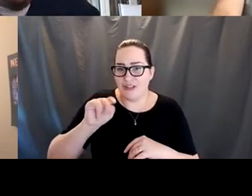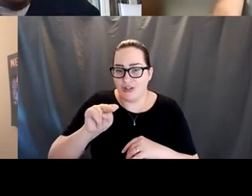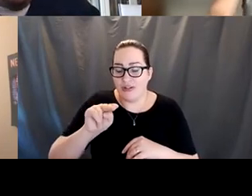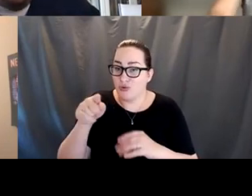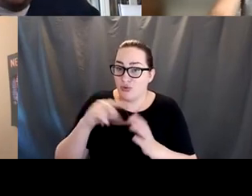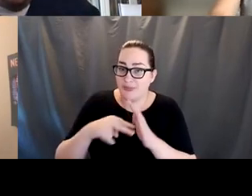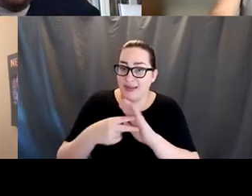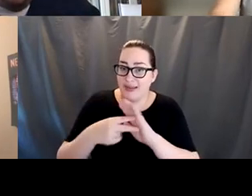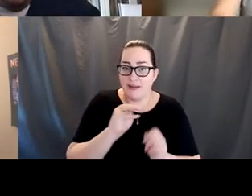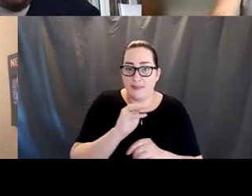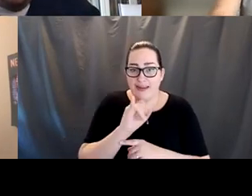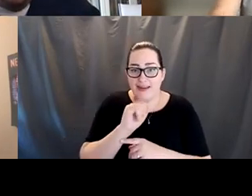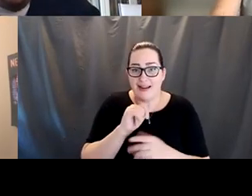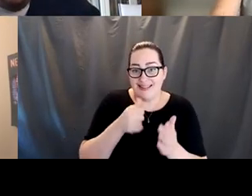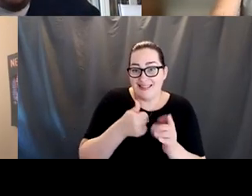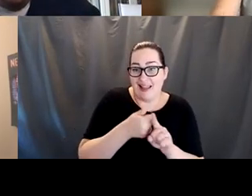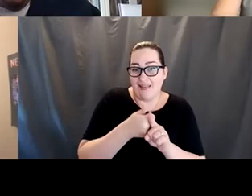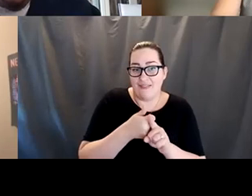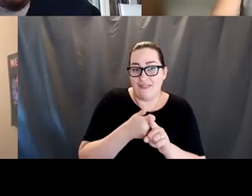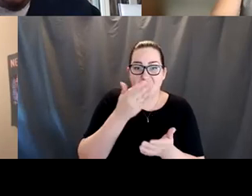So